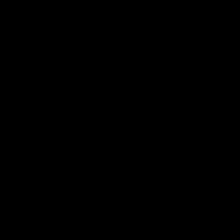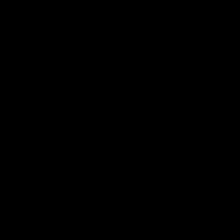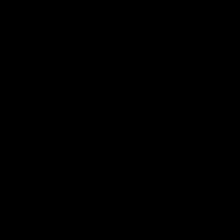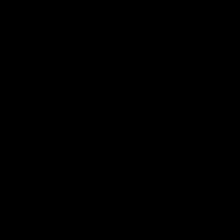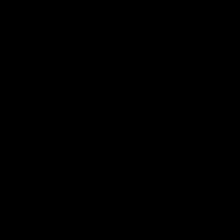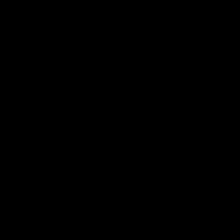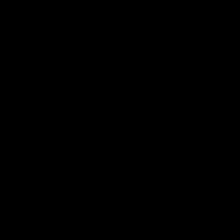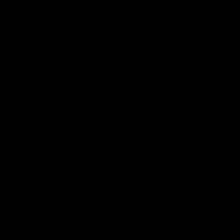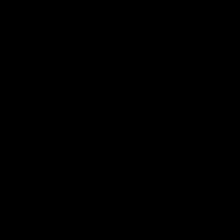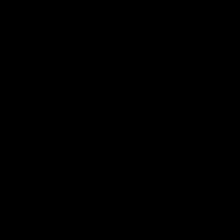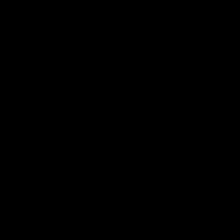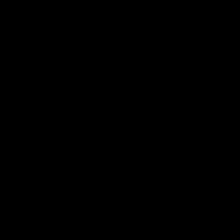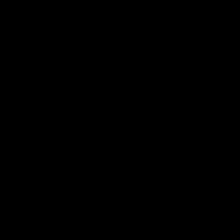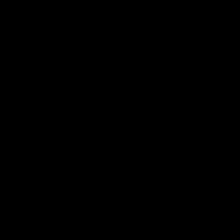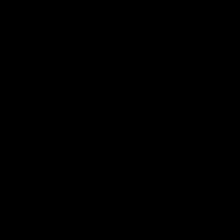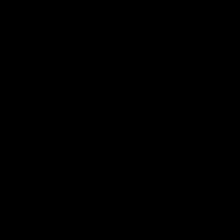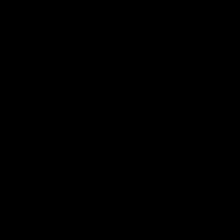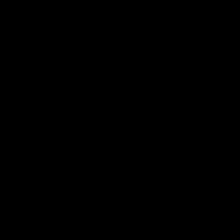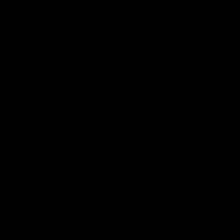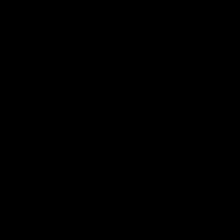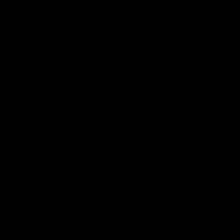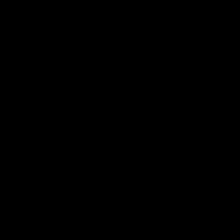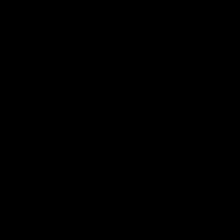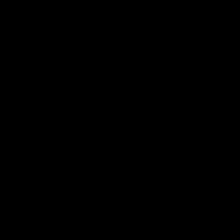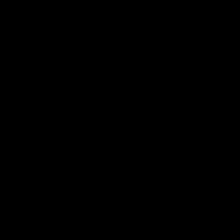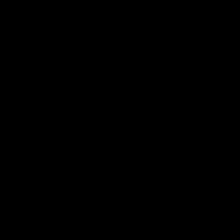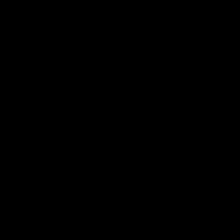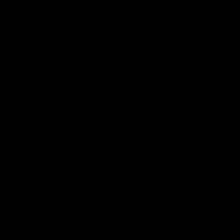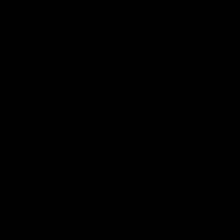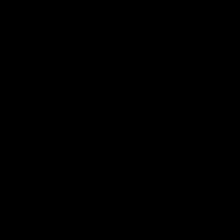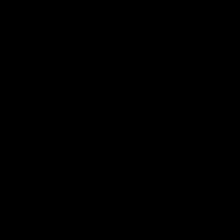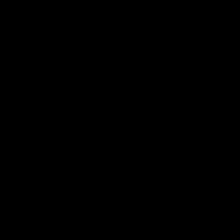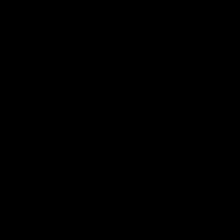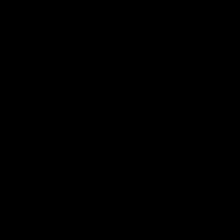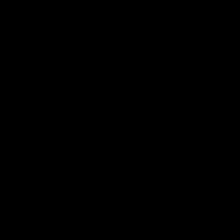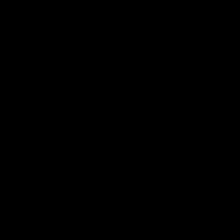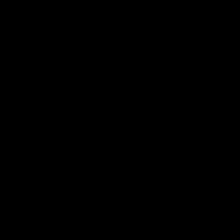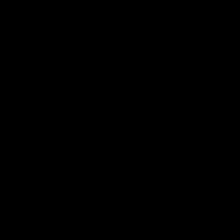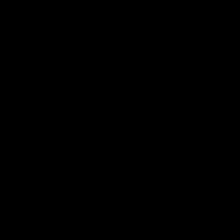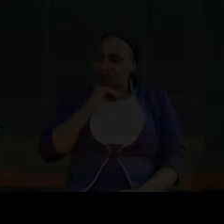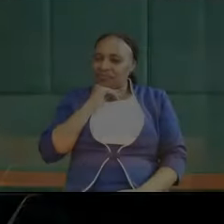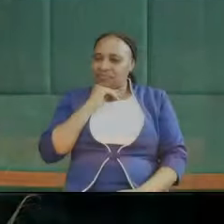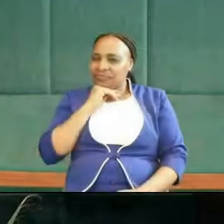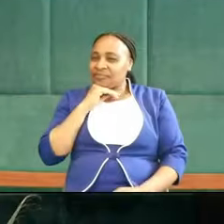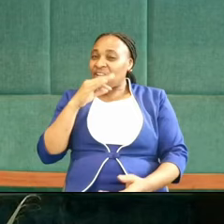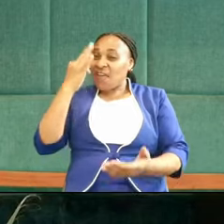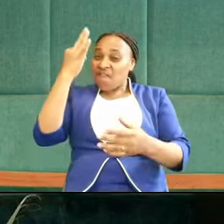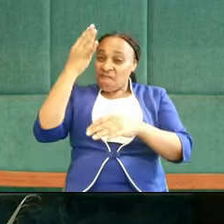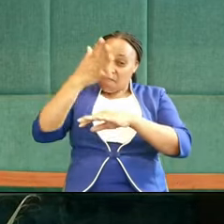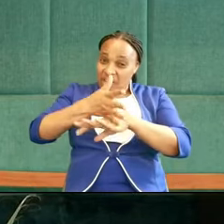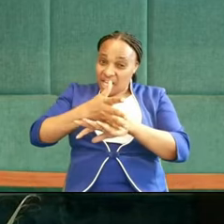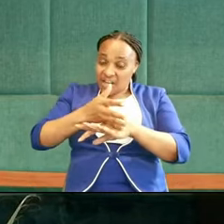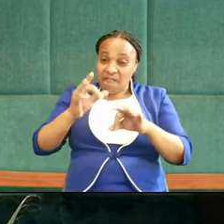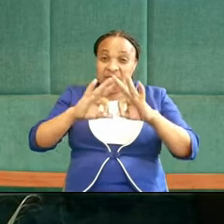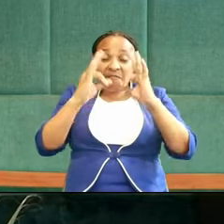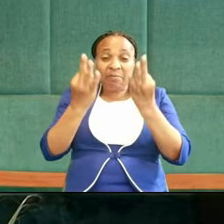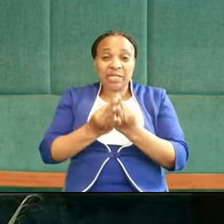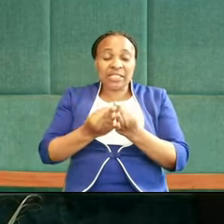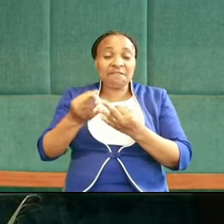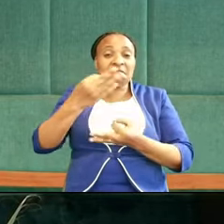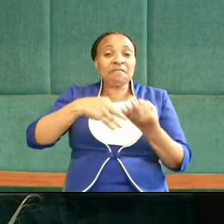fellowship. Subheading, faithful unto death. Fake family